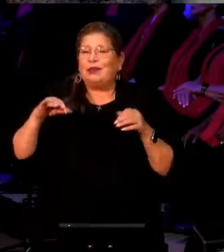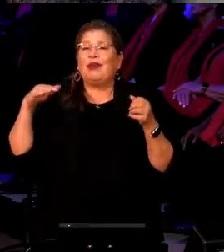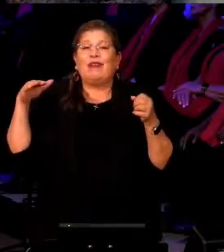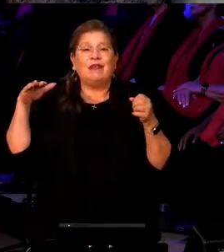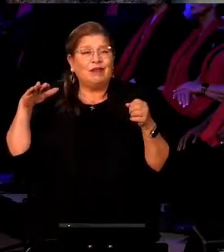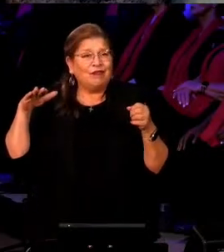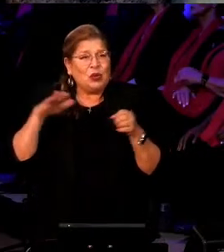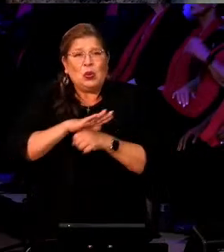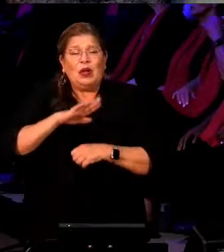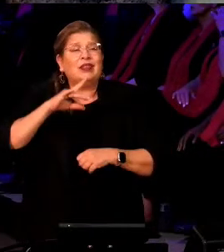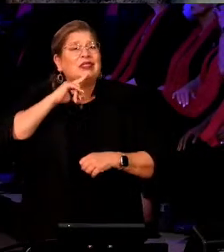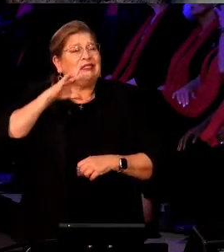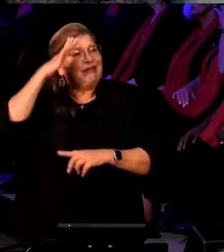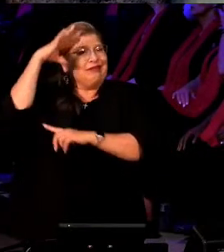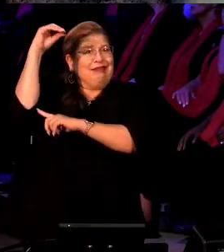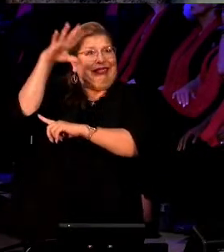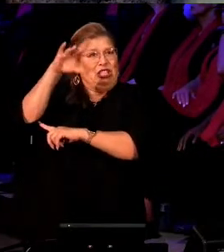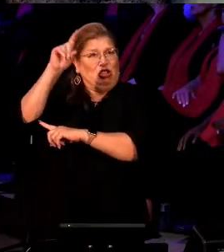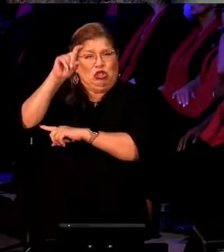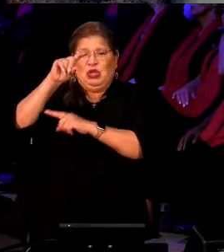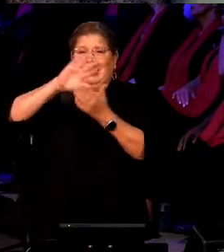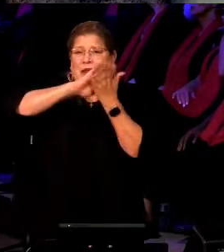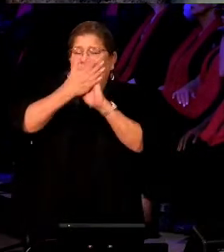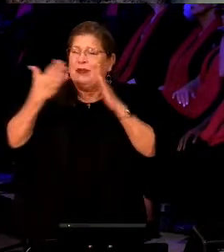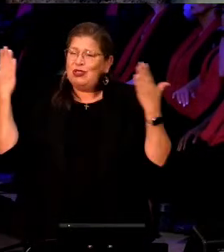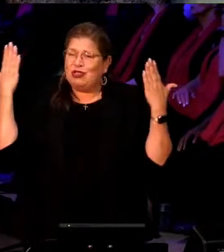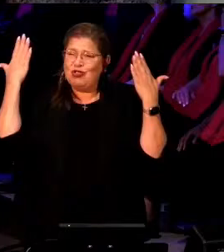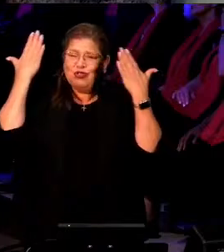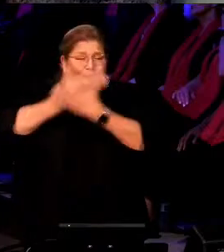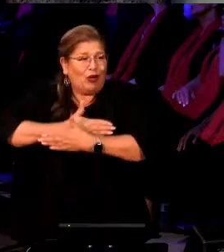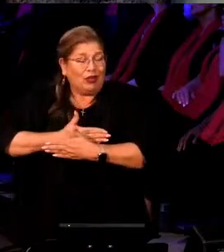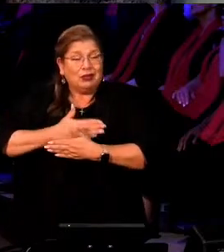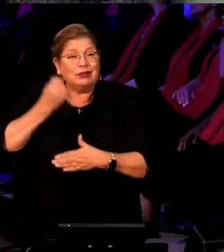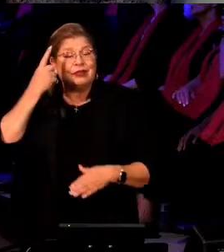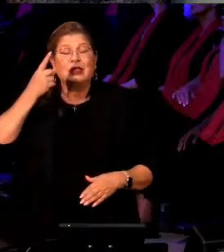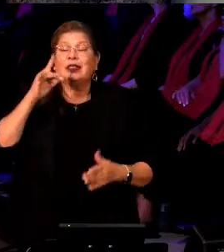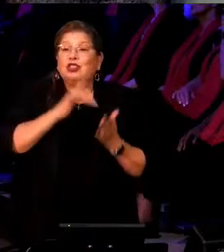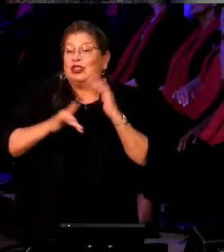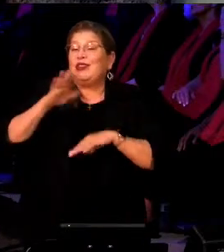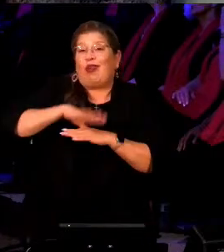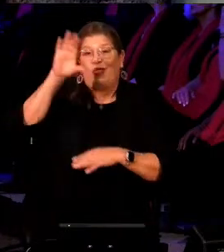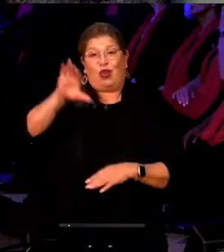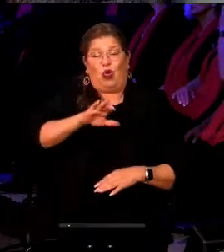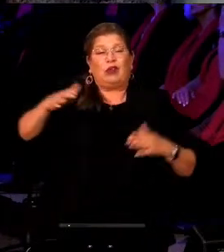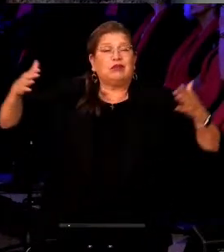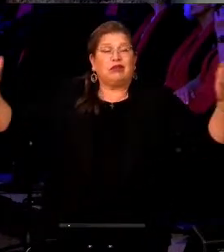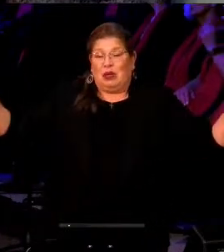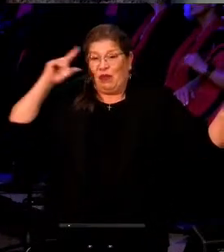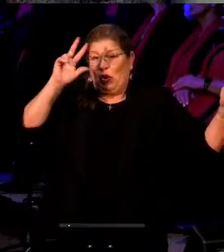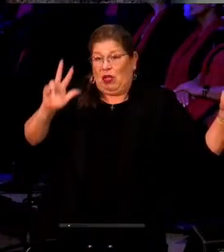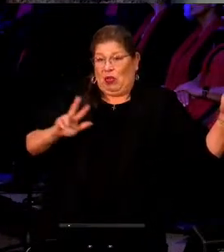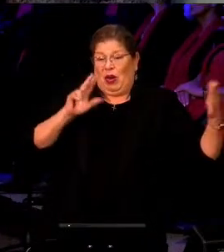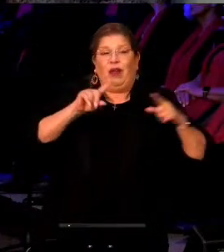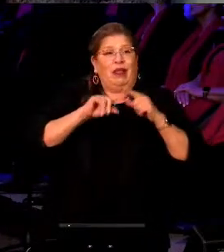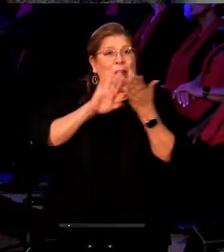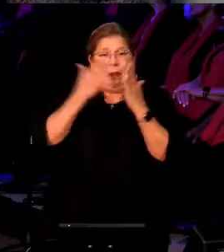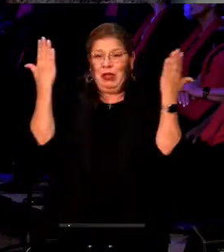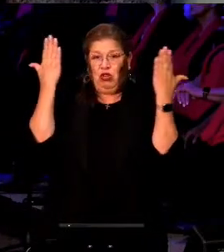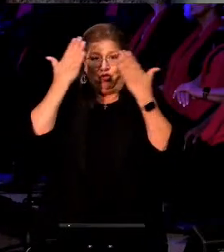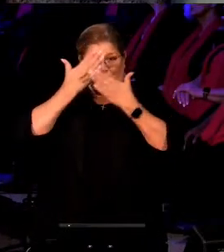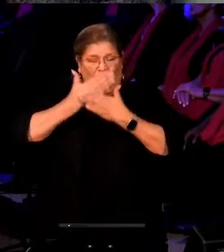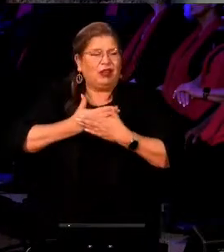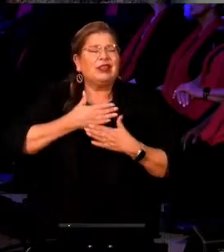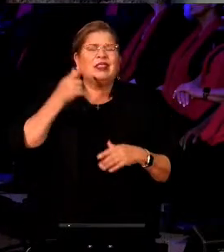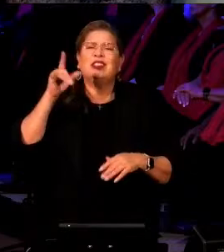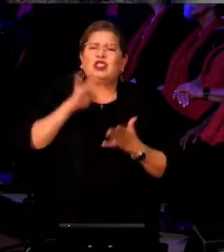is obliterated. The setting is that Jesus has been on the cross now for 3 hours when the darkness came. He was on the cross at